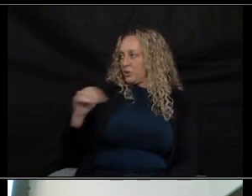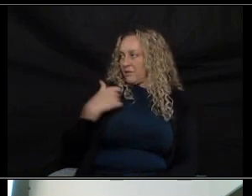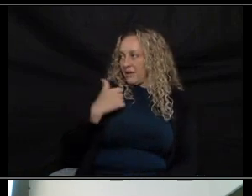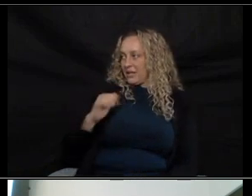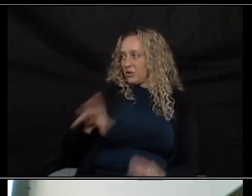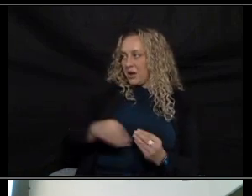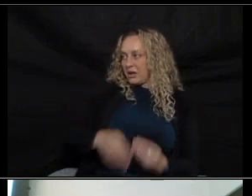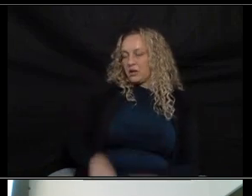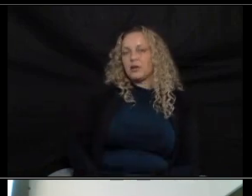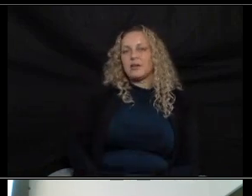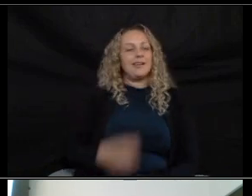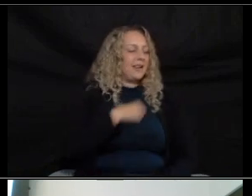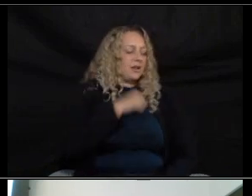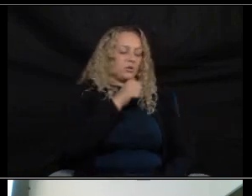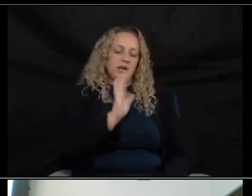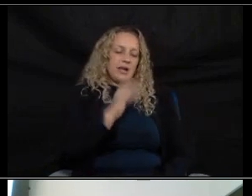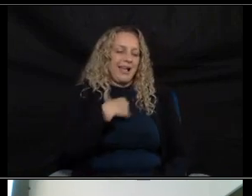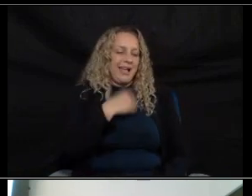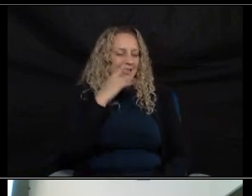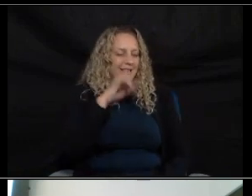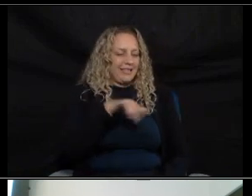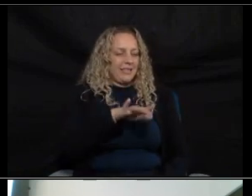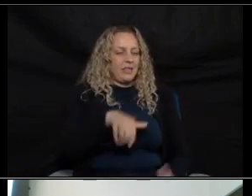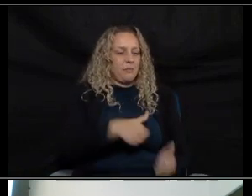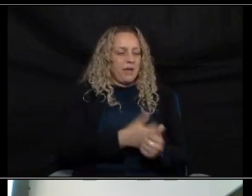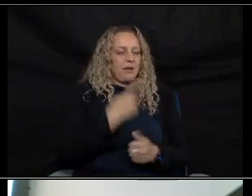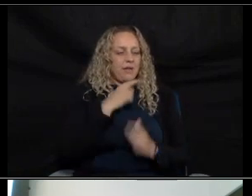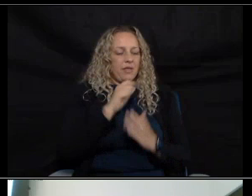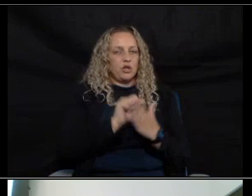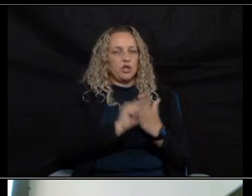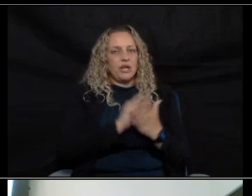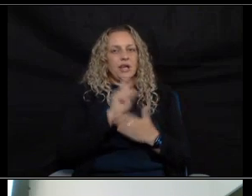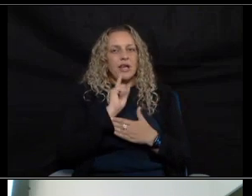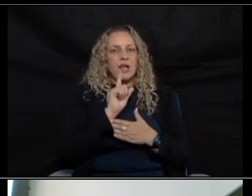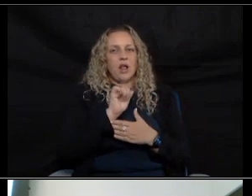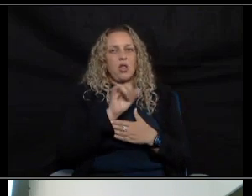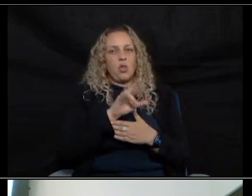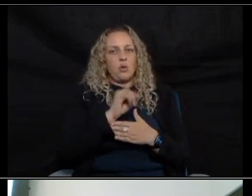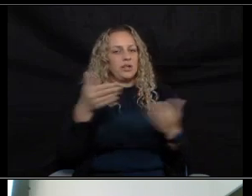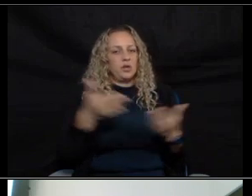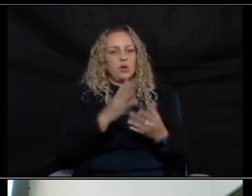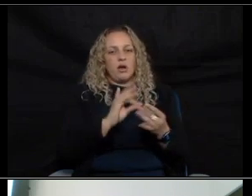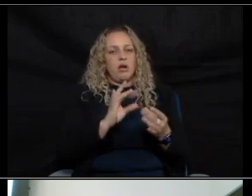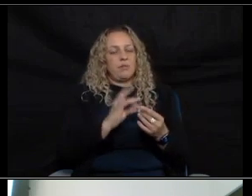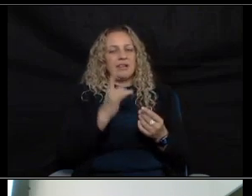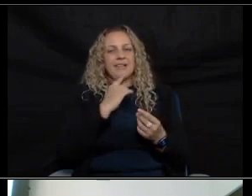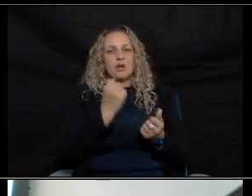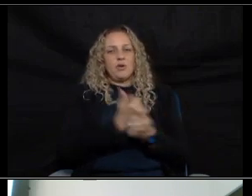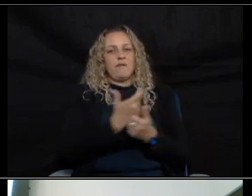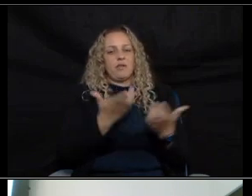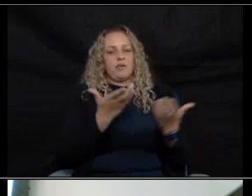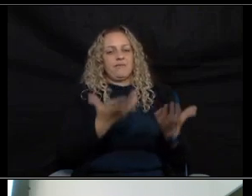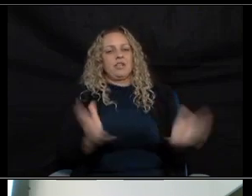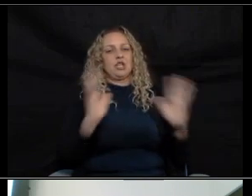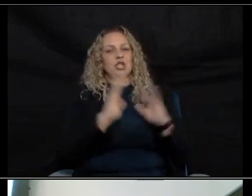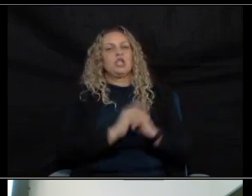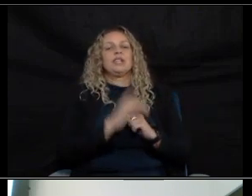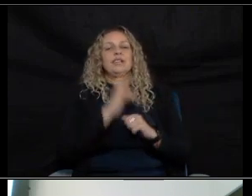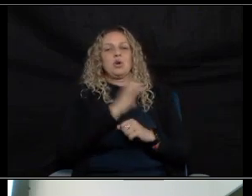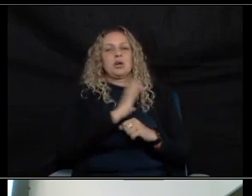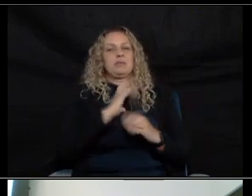add? I do not, Mayor. I think the backup in the agenda and Lori's introductory comments tells you where you are for